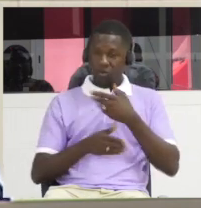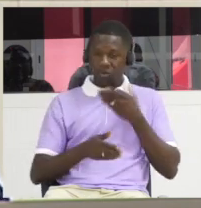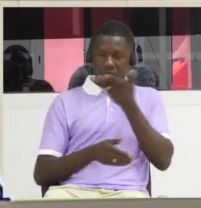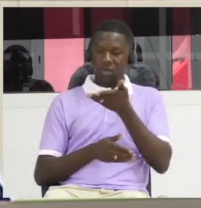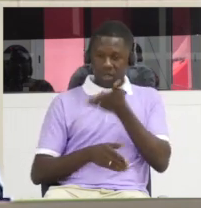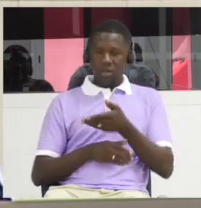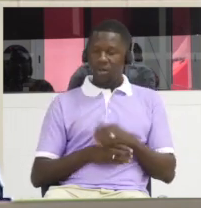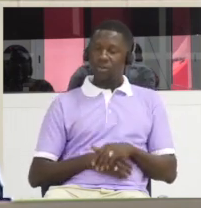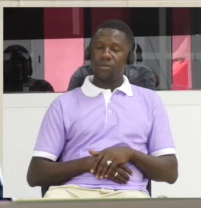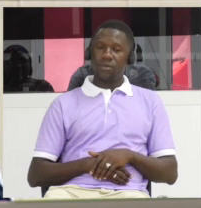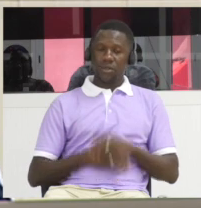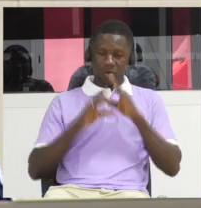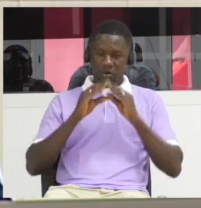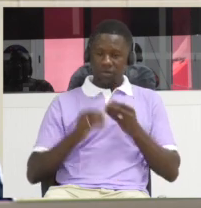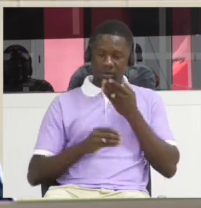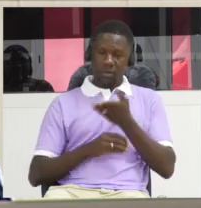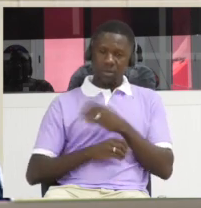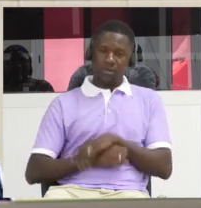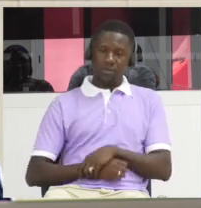Inspector General of Police.